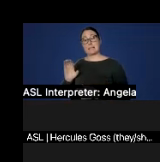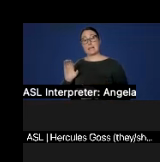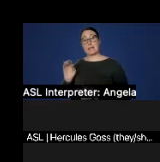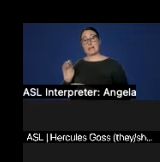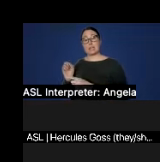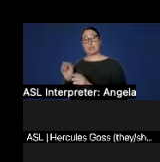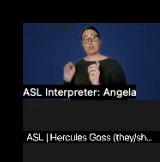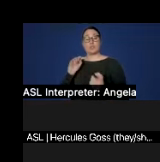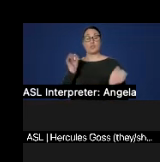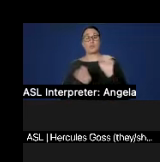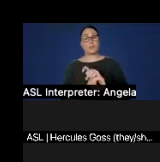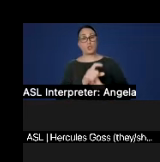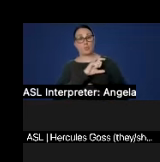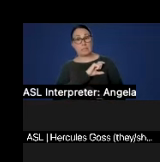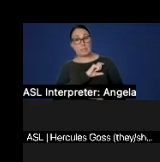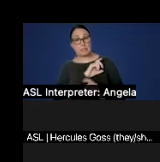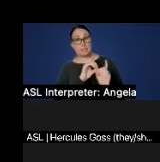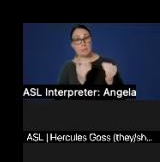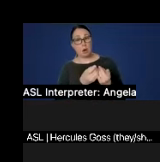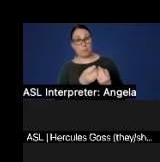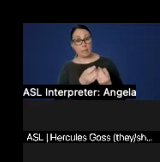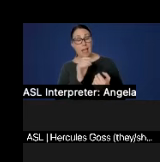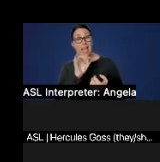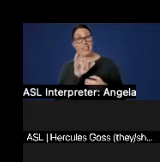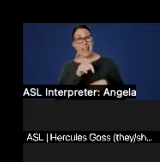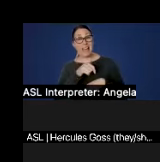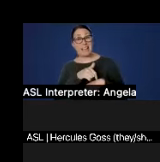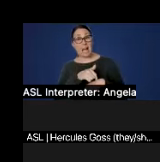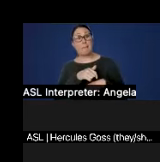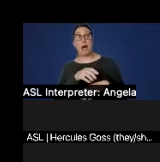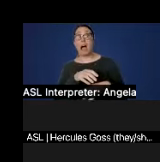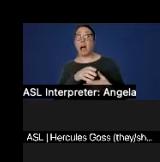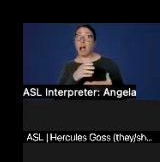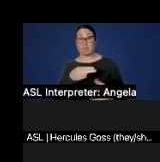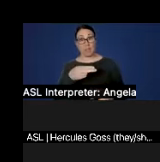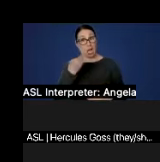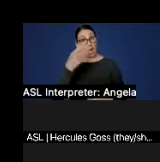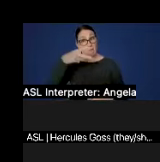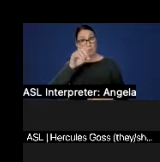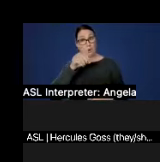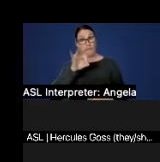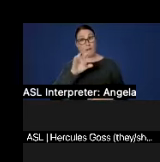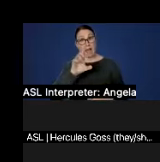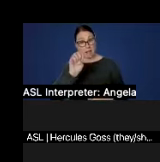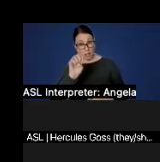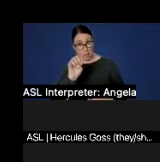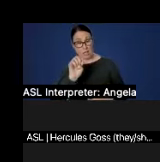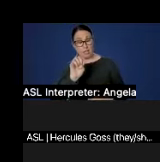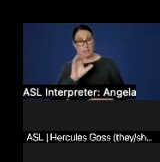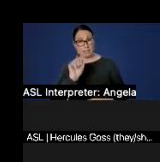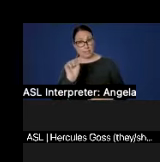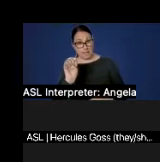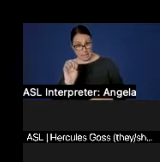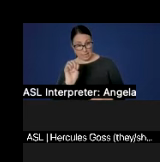the time, I took on the case. It was a high profile case. And when